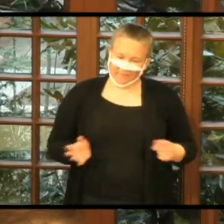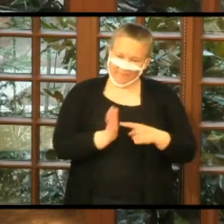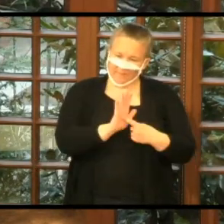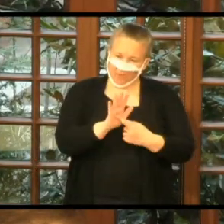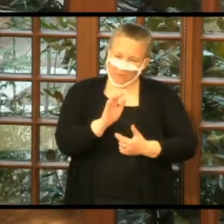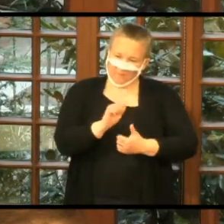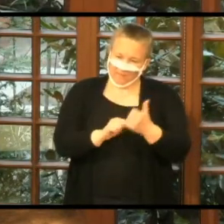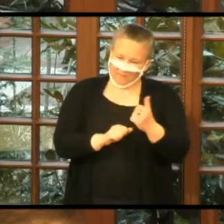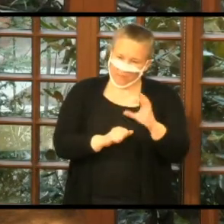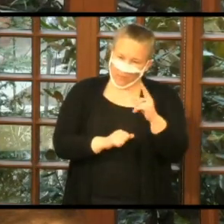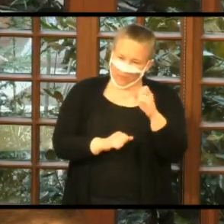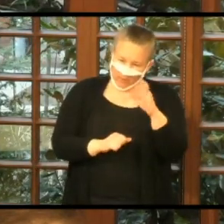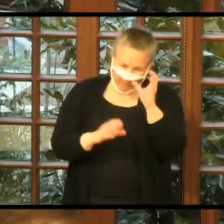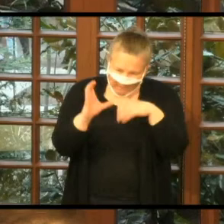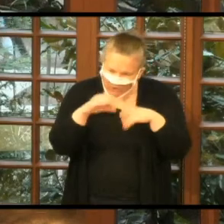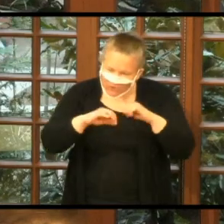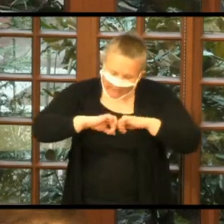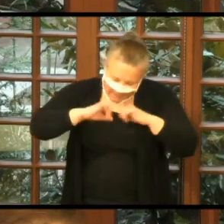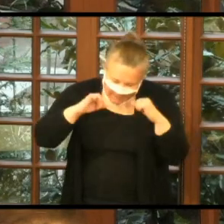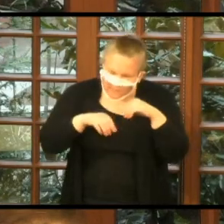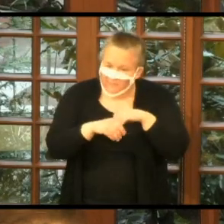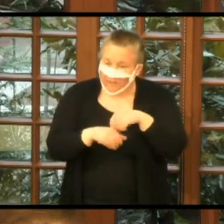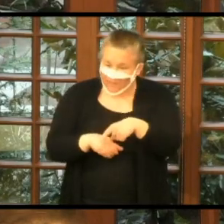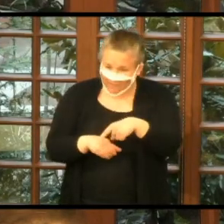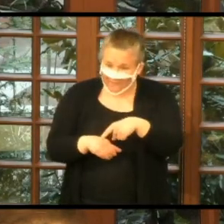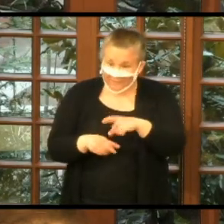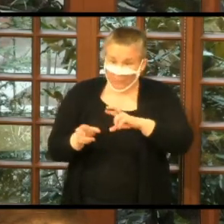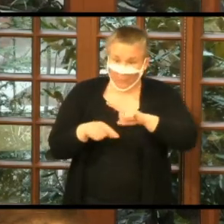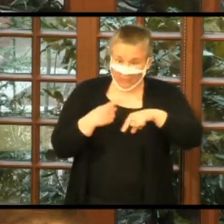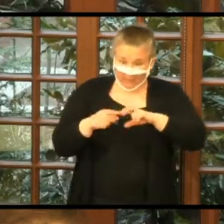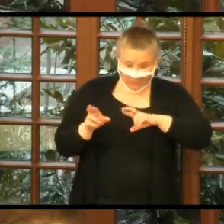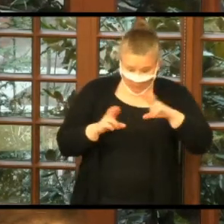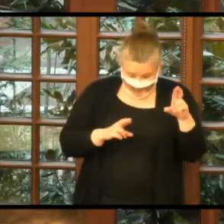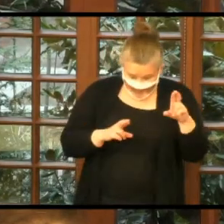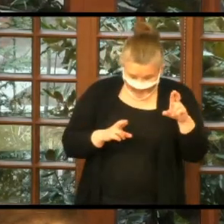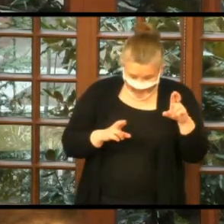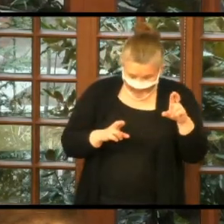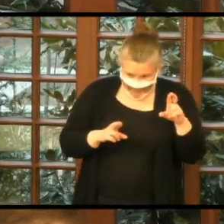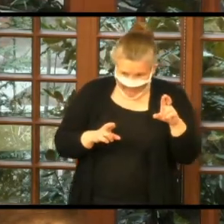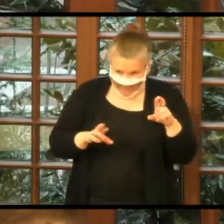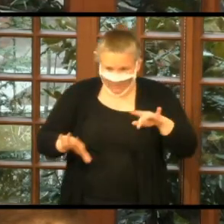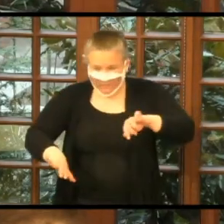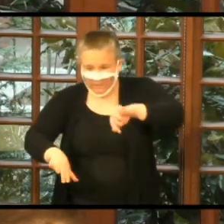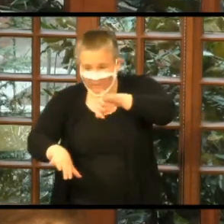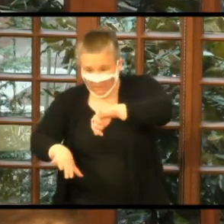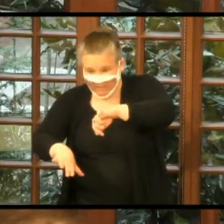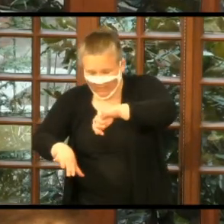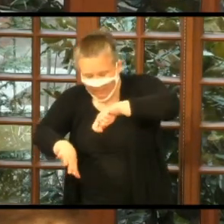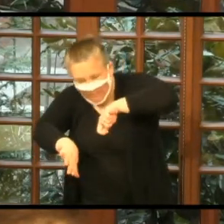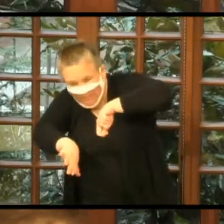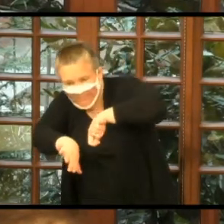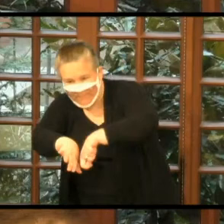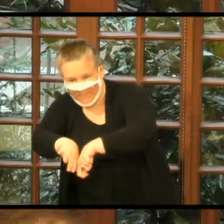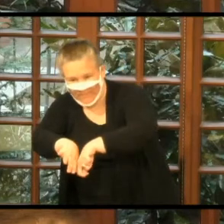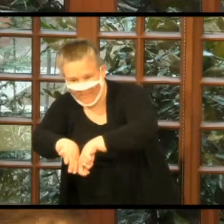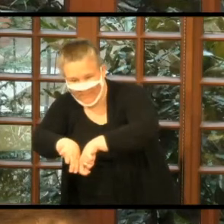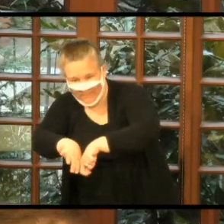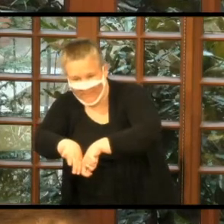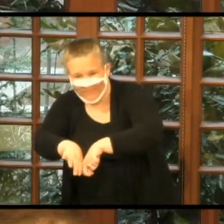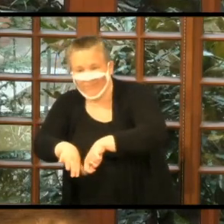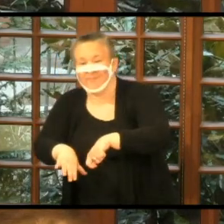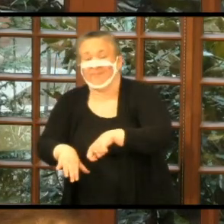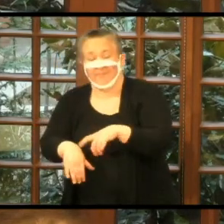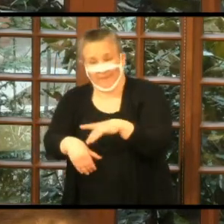most occult mysteries. When Probir is ready, he pushes the steel into the translucent tissue, and the meat against the